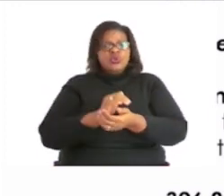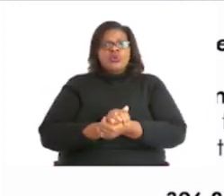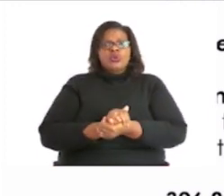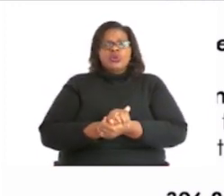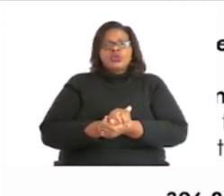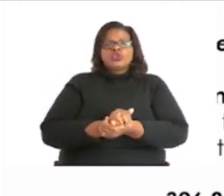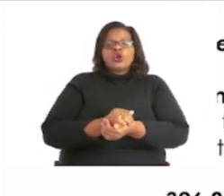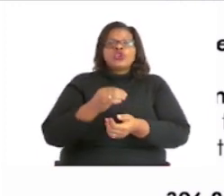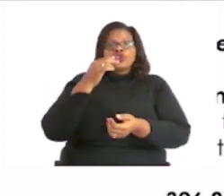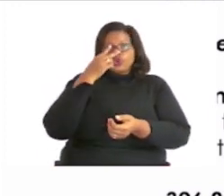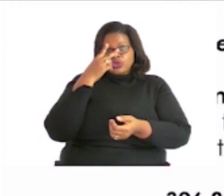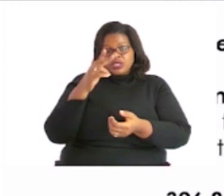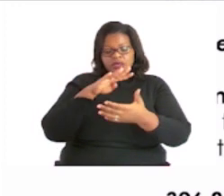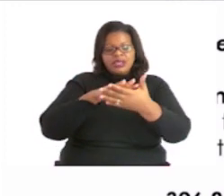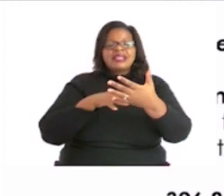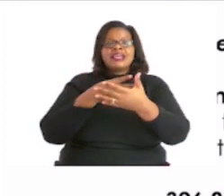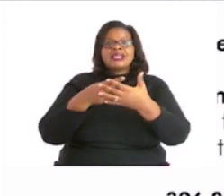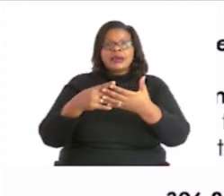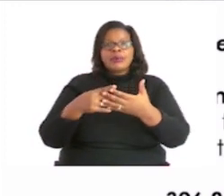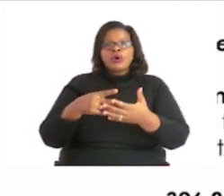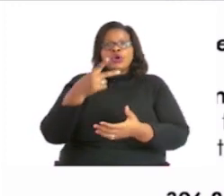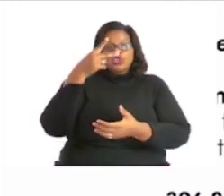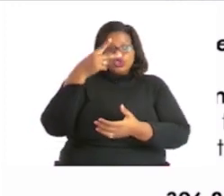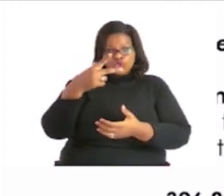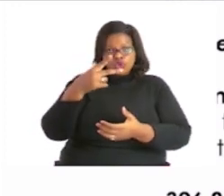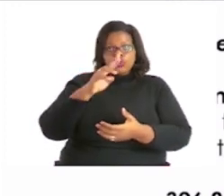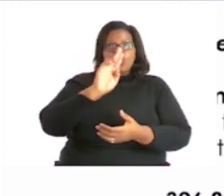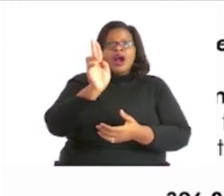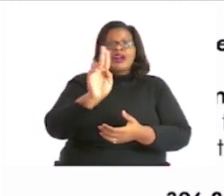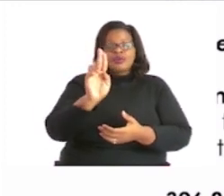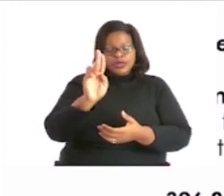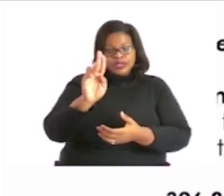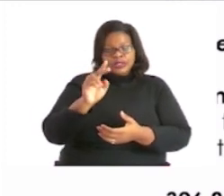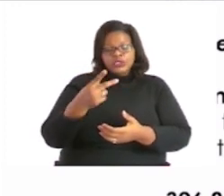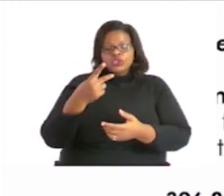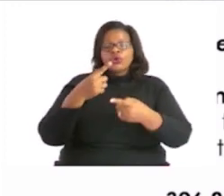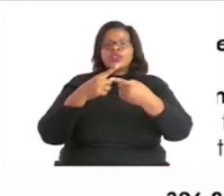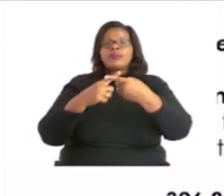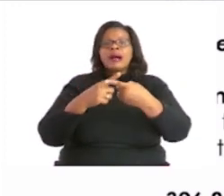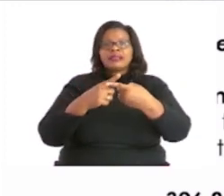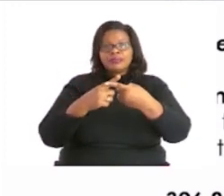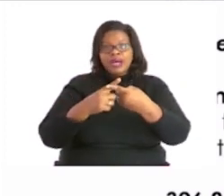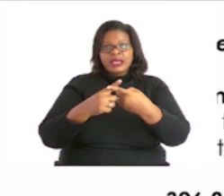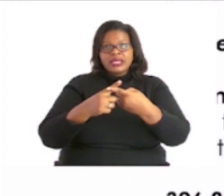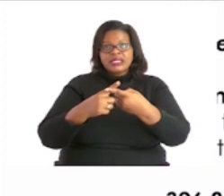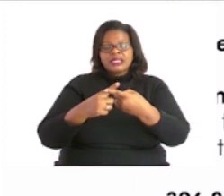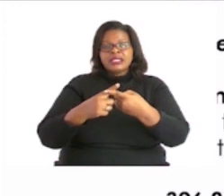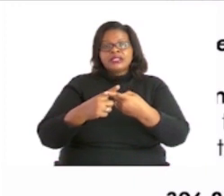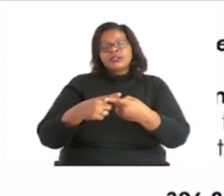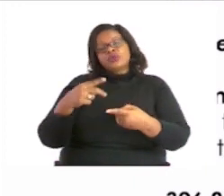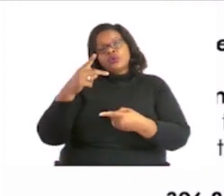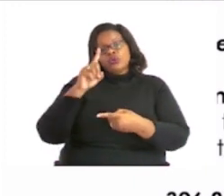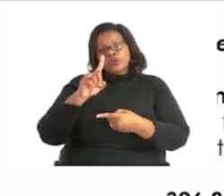100, and we said 2 times 100, and that is equal to